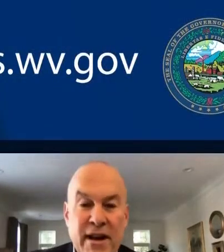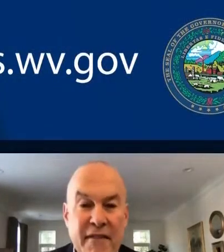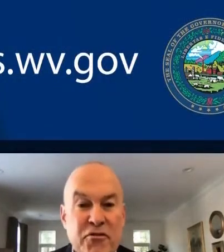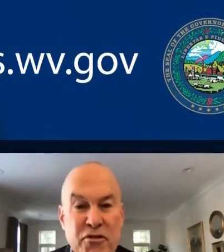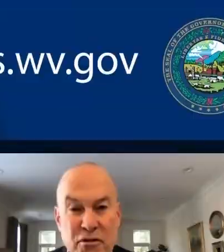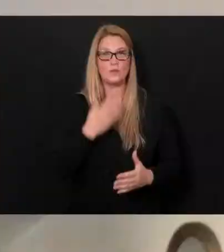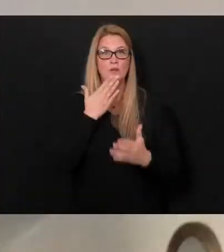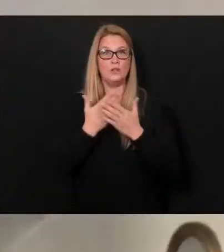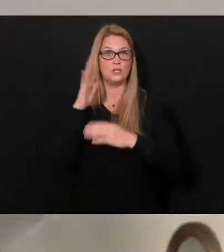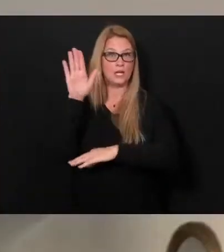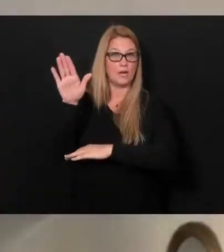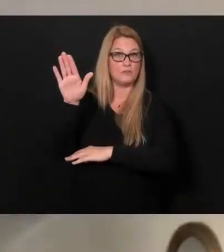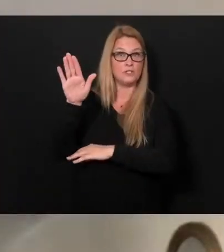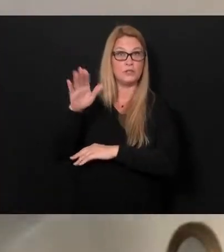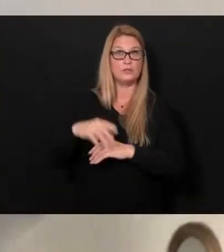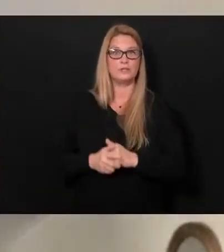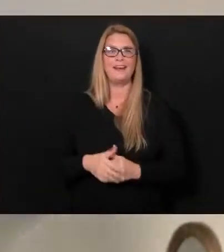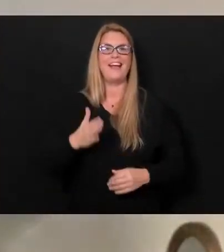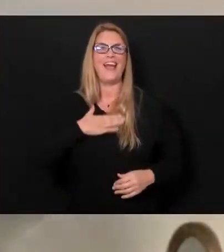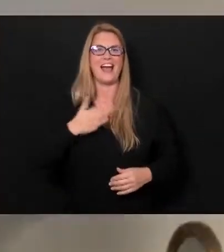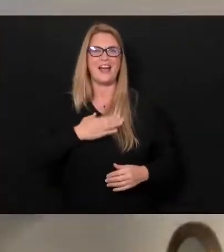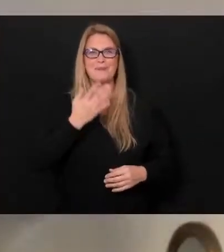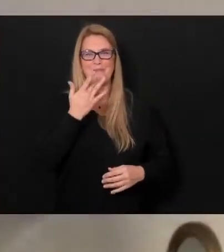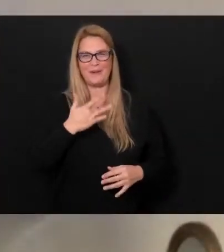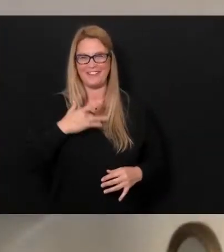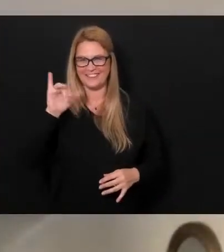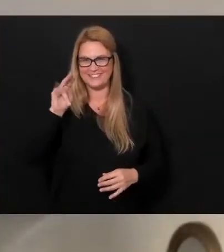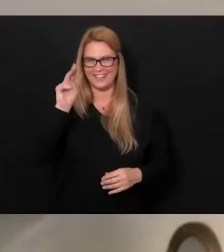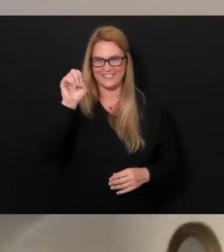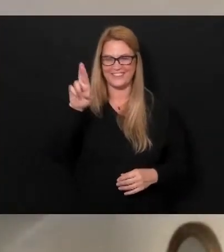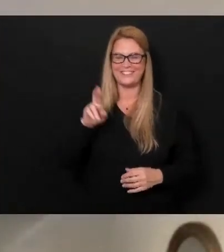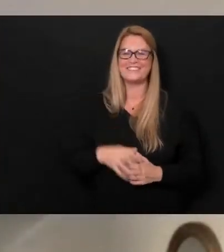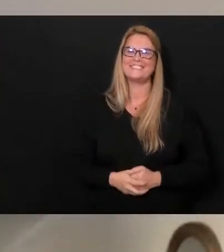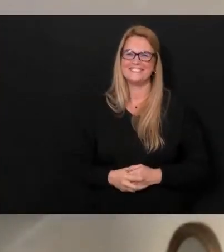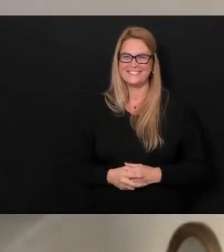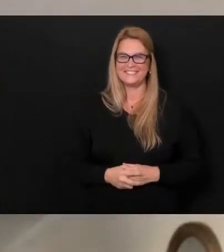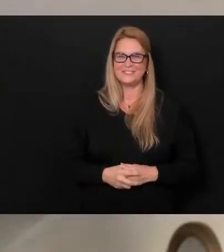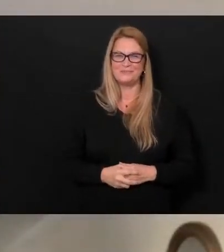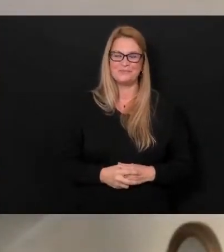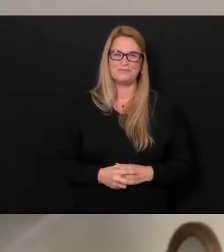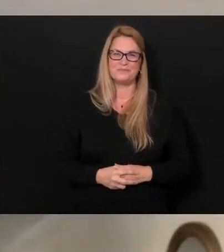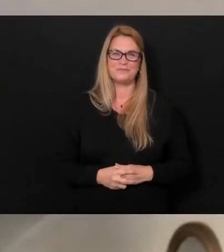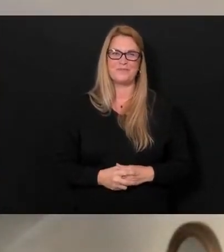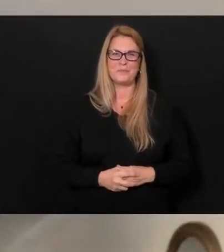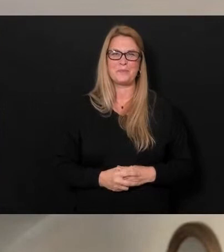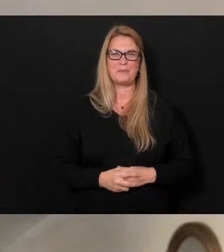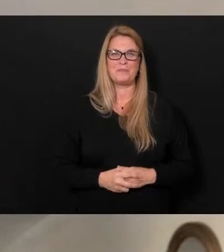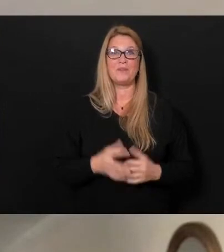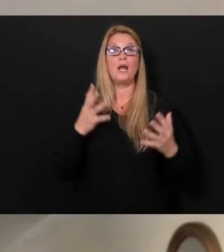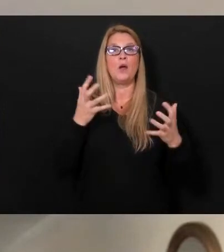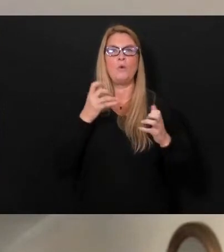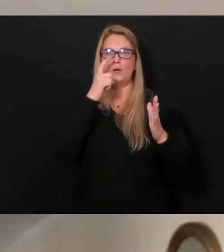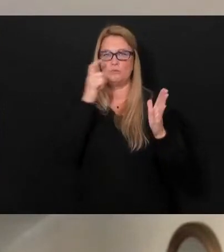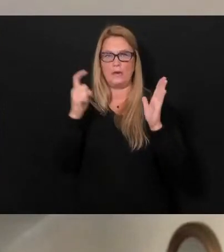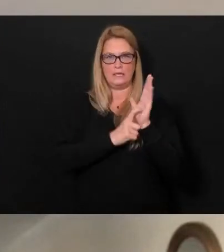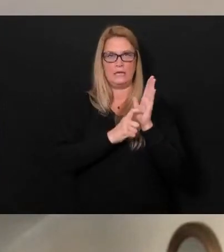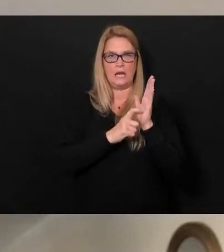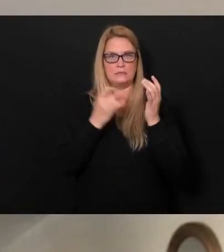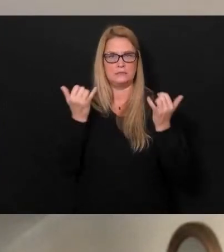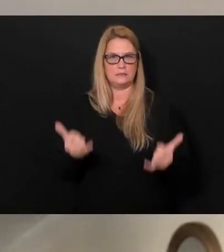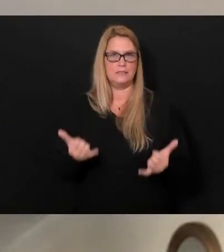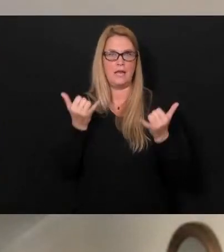Well, good afternoon. Happy birthday, Jennifer. I want to recognize that today